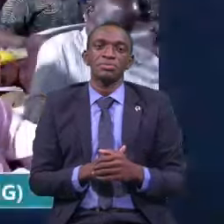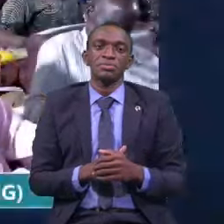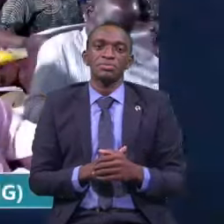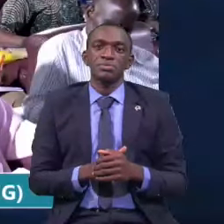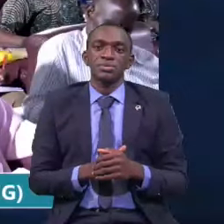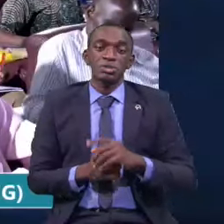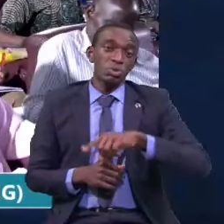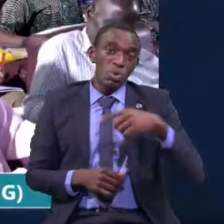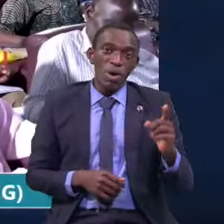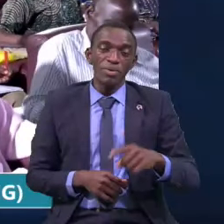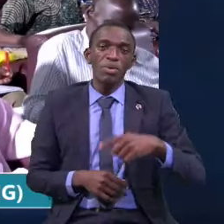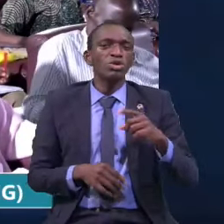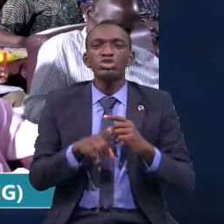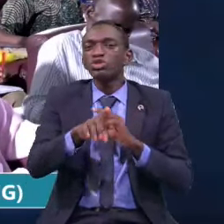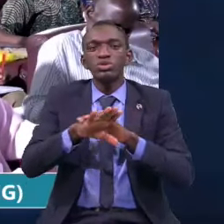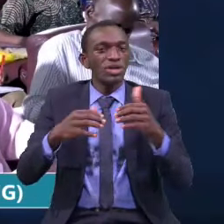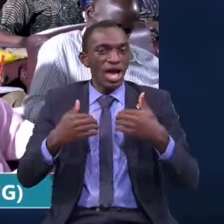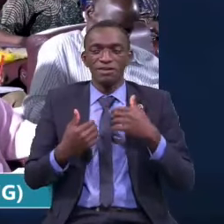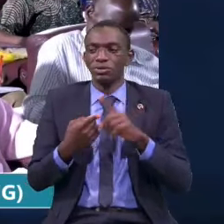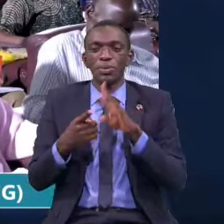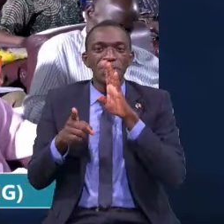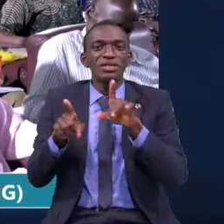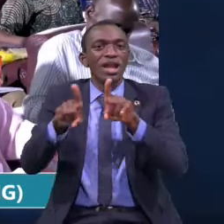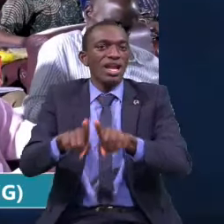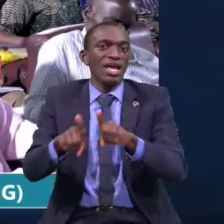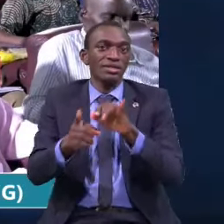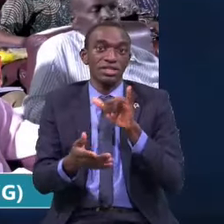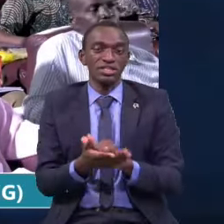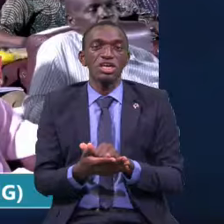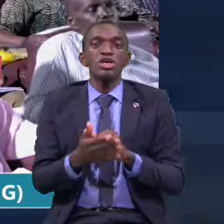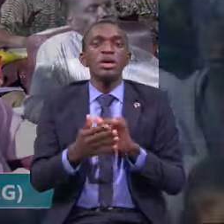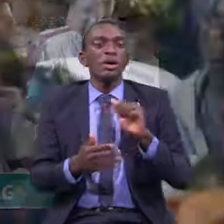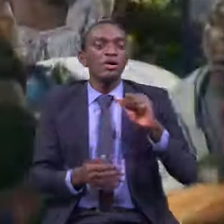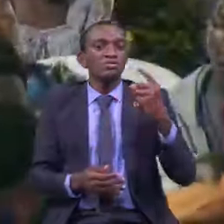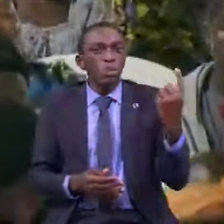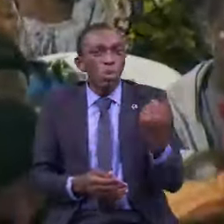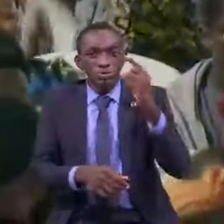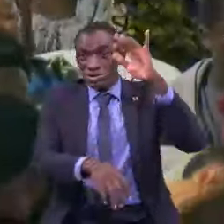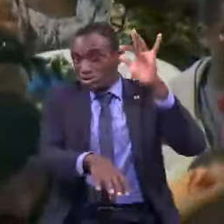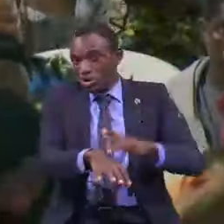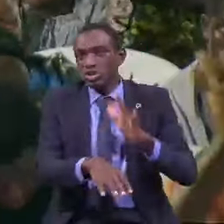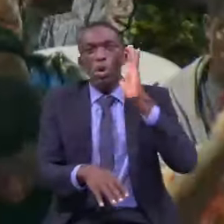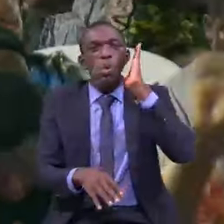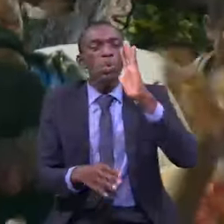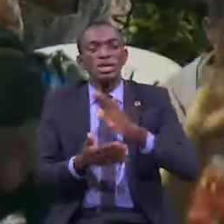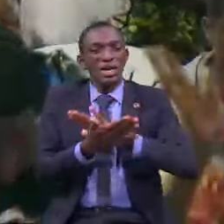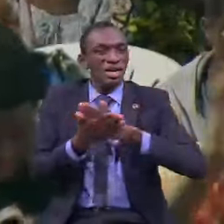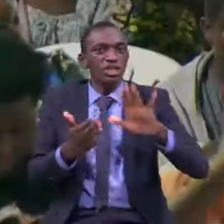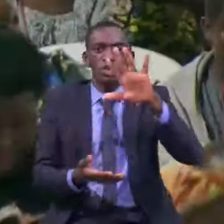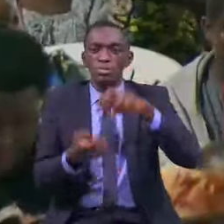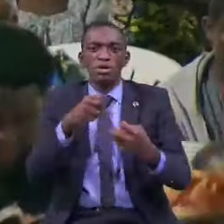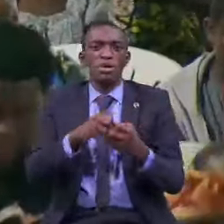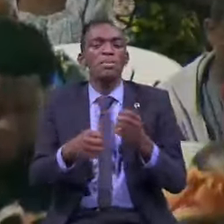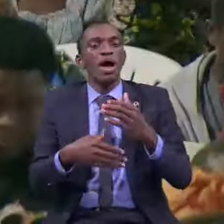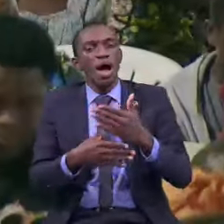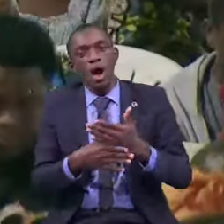You don't have to be like that. A single touch will clear your problem away. The